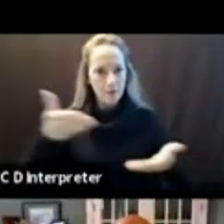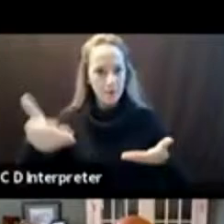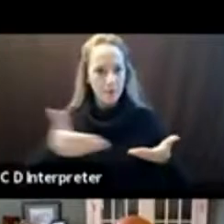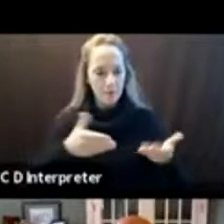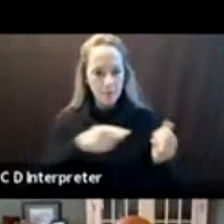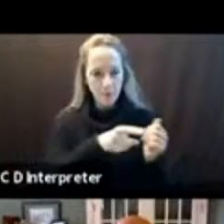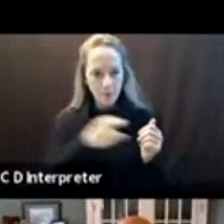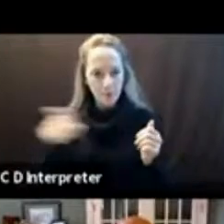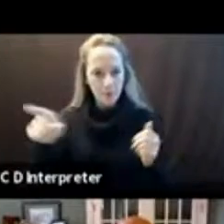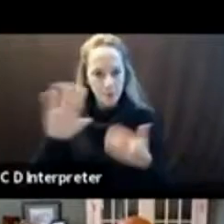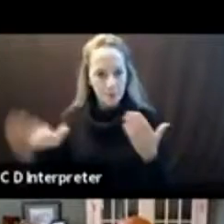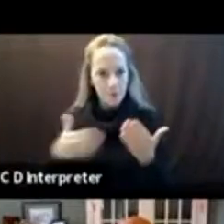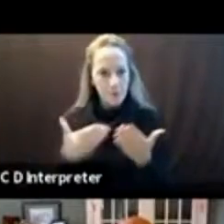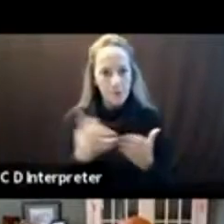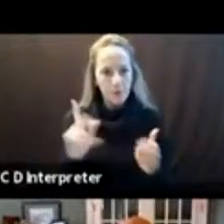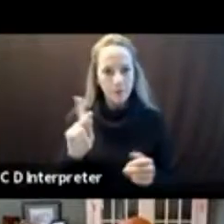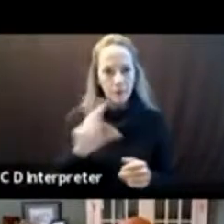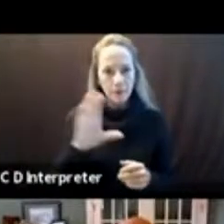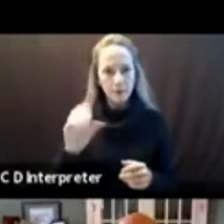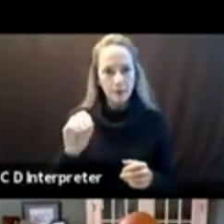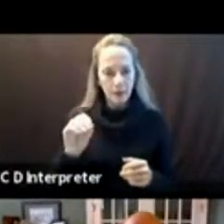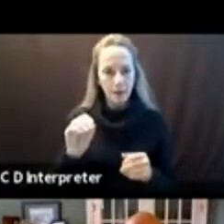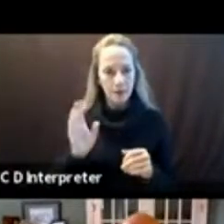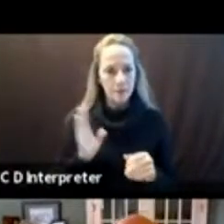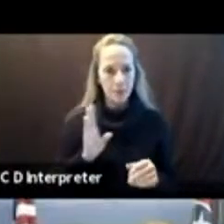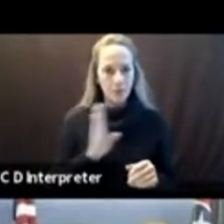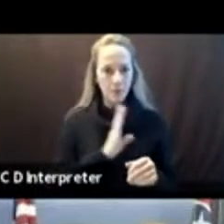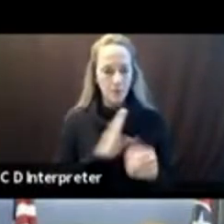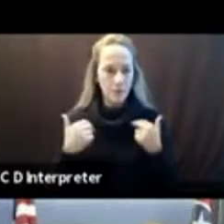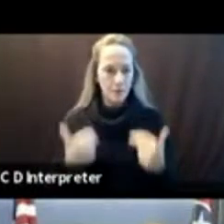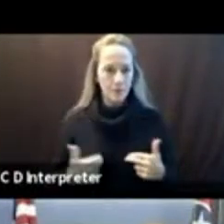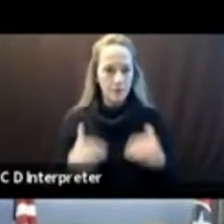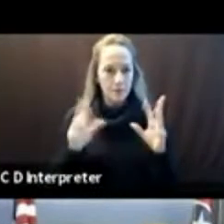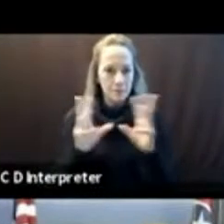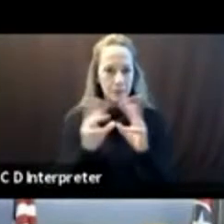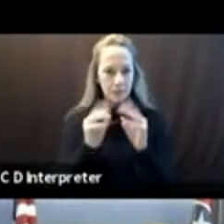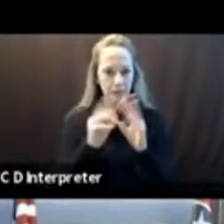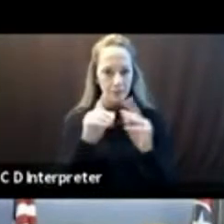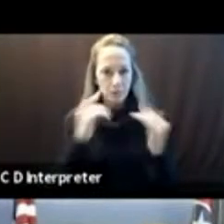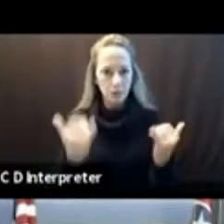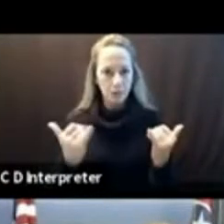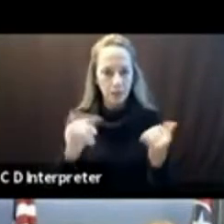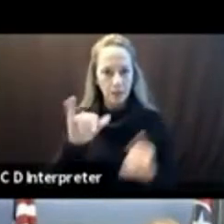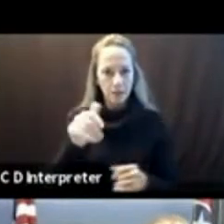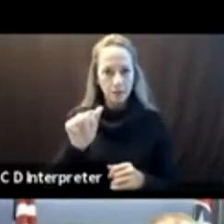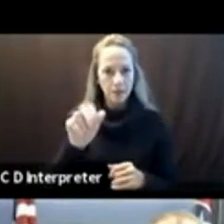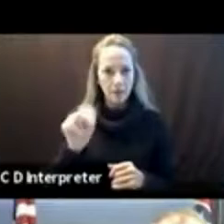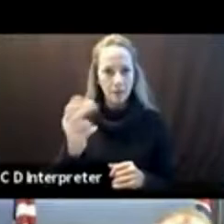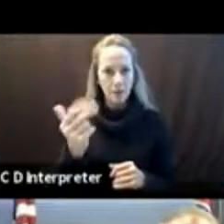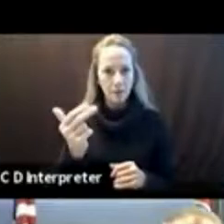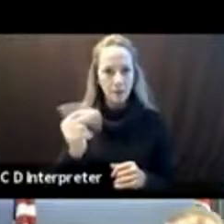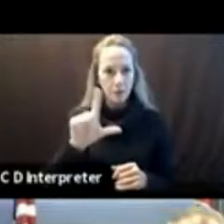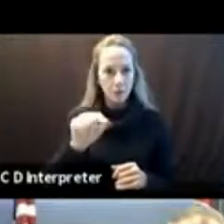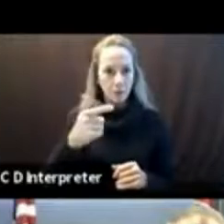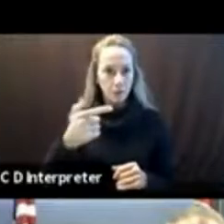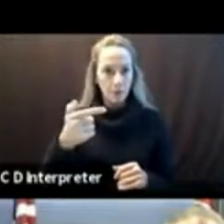the Knox County Board of Health meeting for today, January 13,